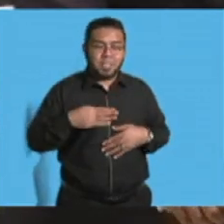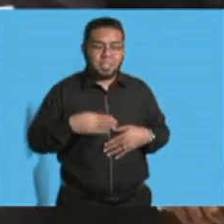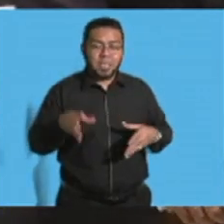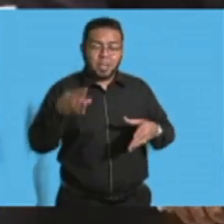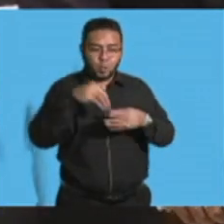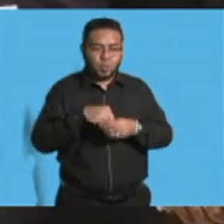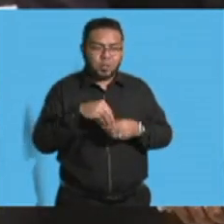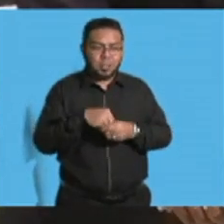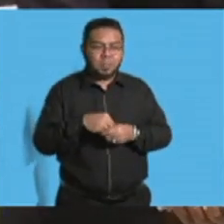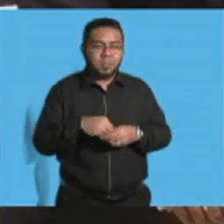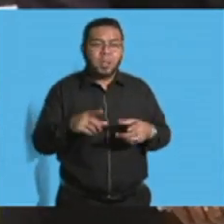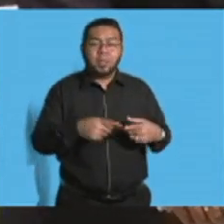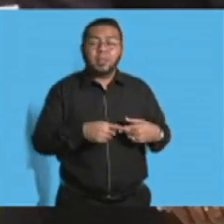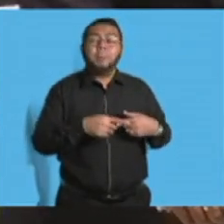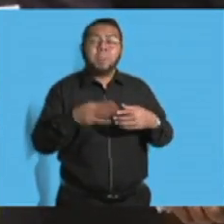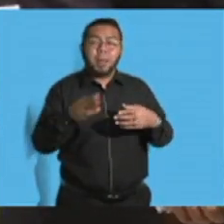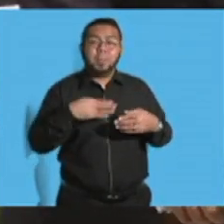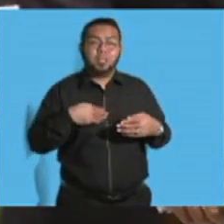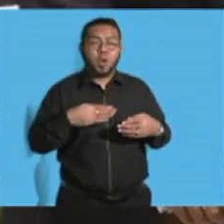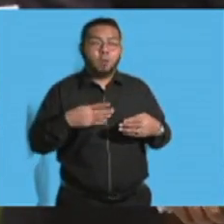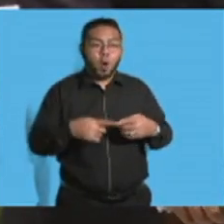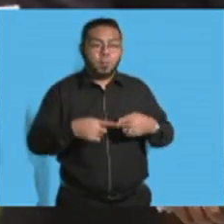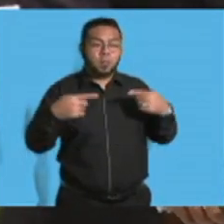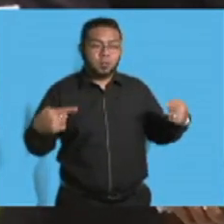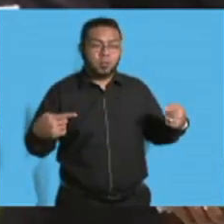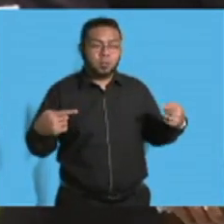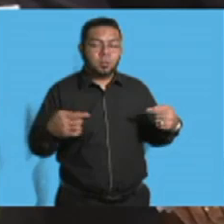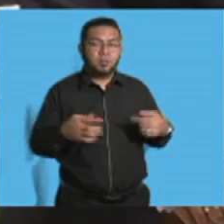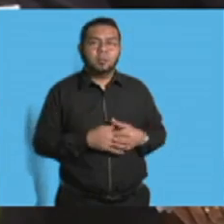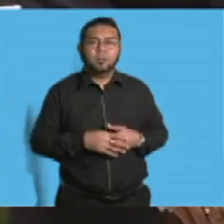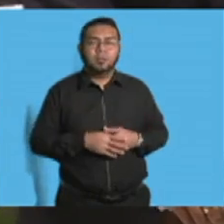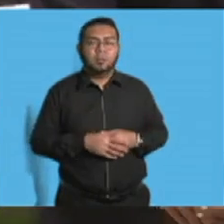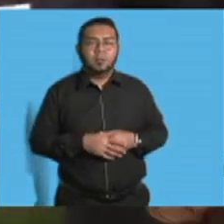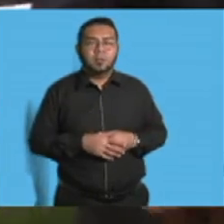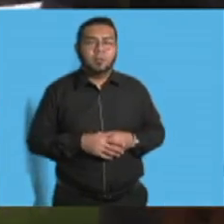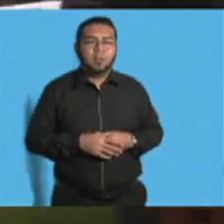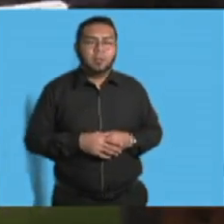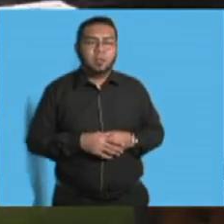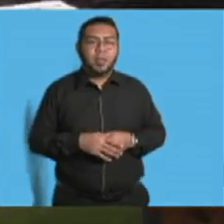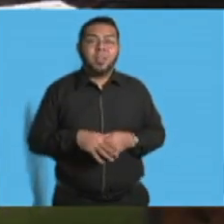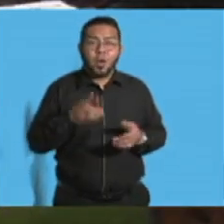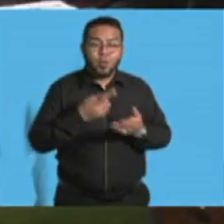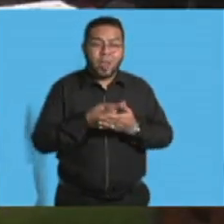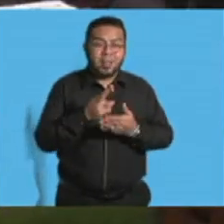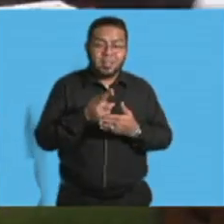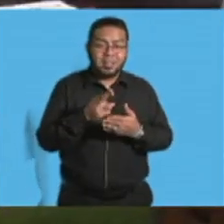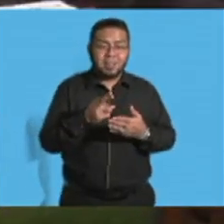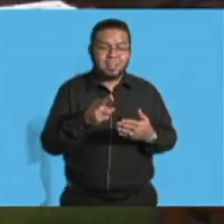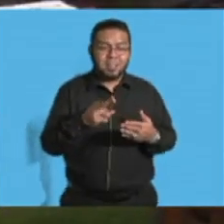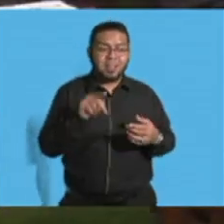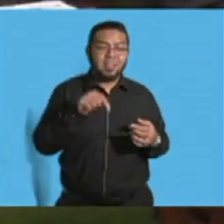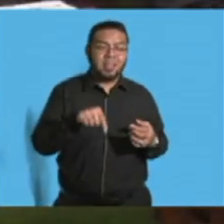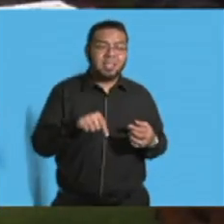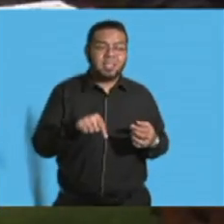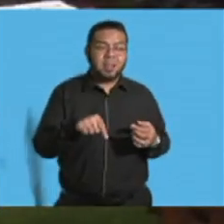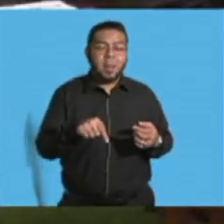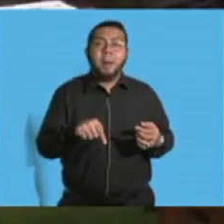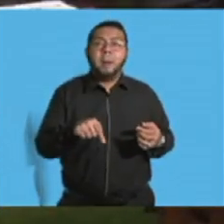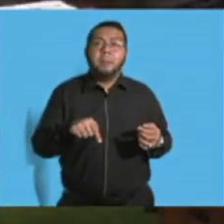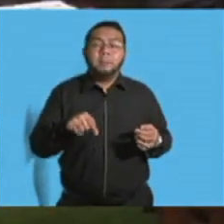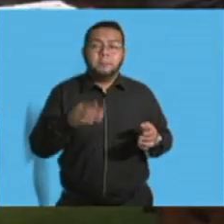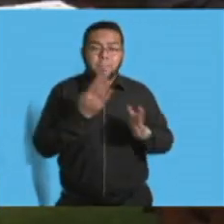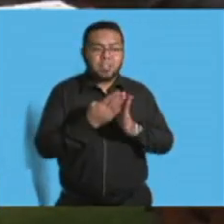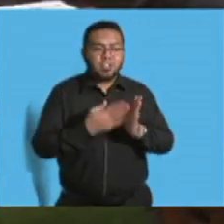including the members of the opposition, notwithstanding the fact that it's fairly pedestrian. But, Madam Speaker, the reality is that this budget is for all Fijian